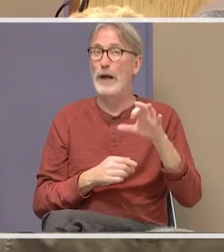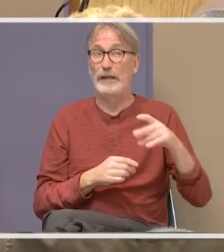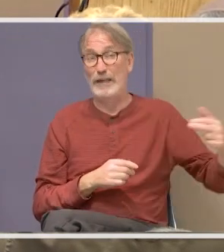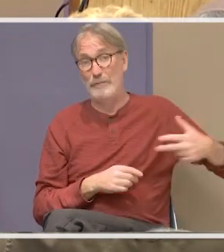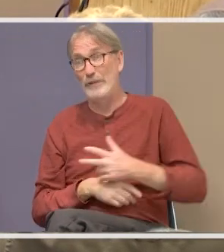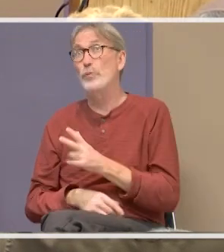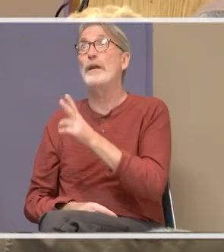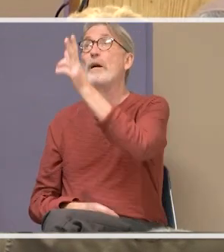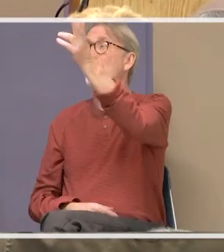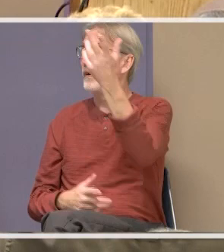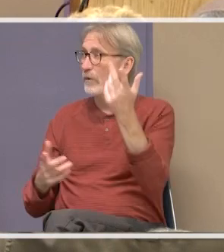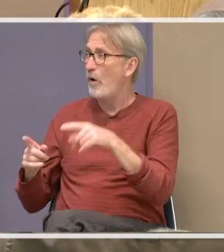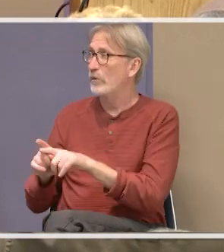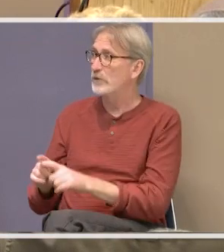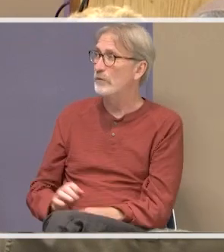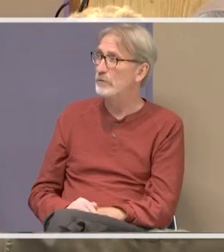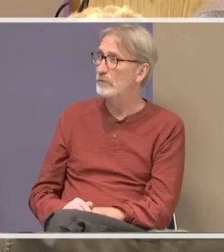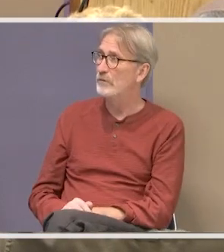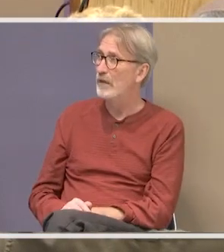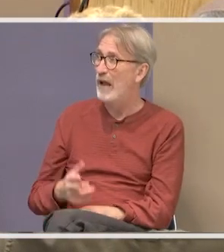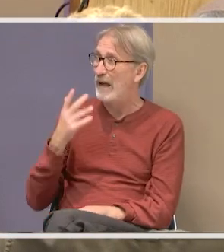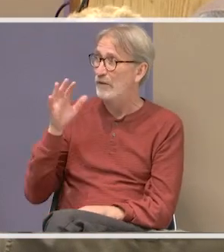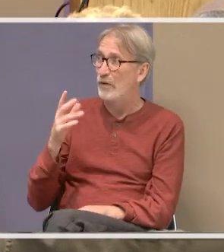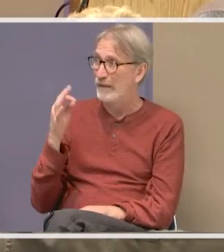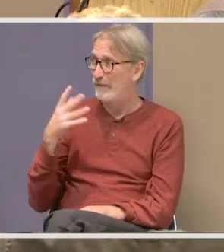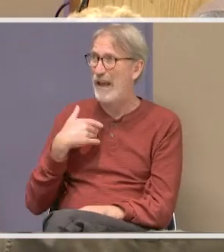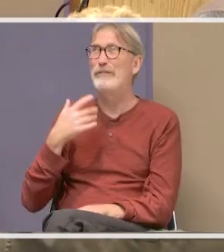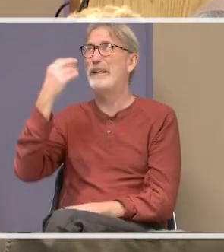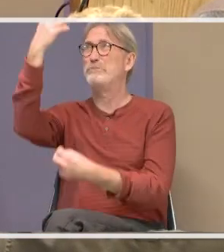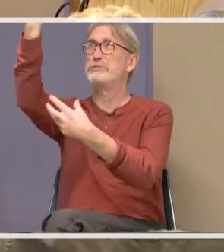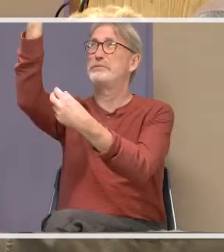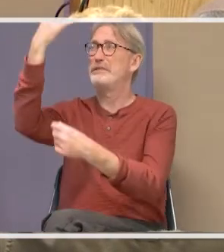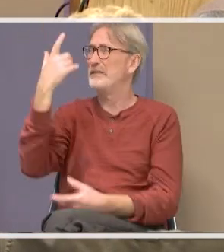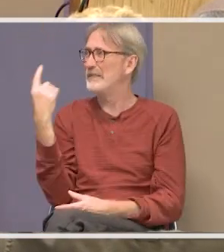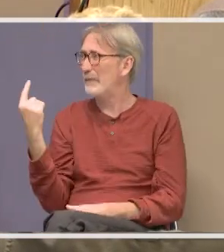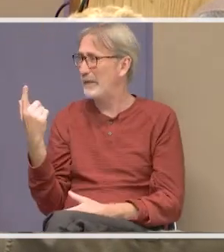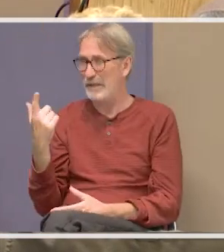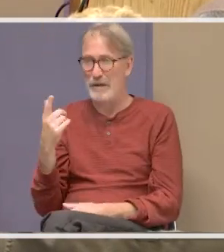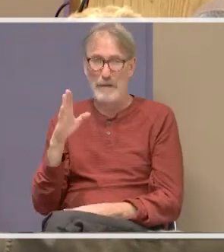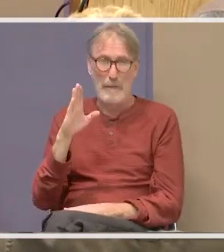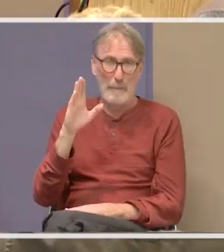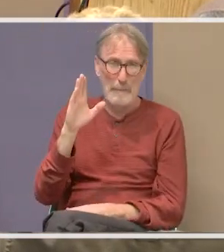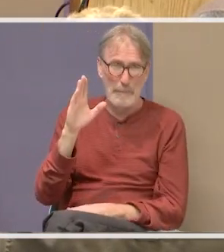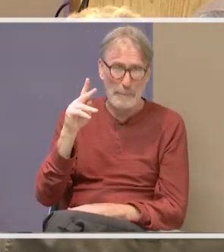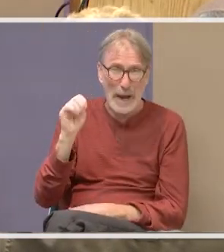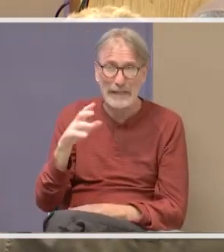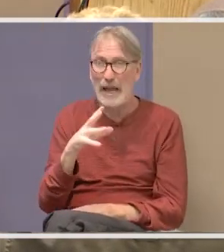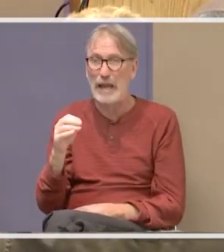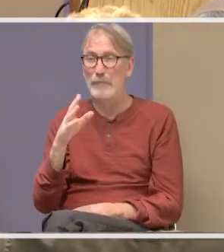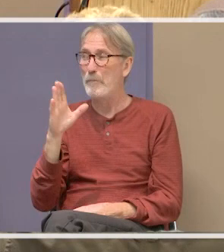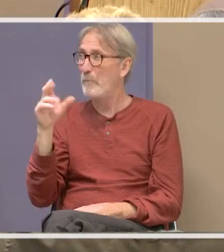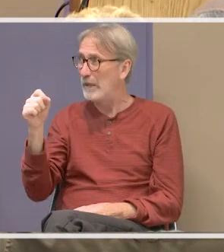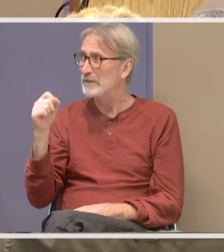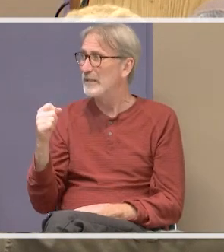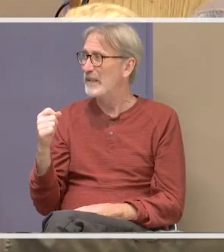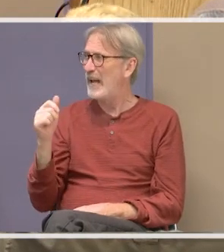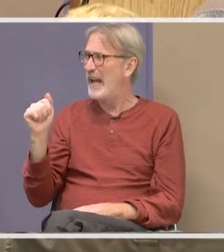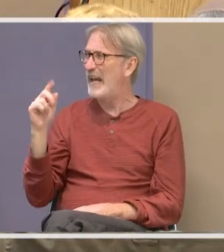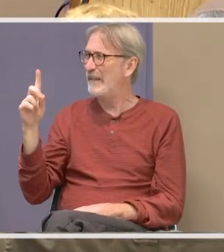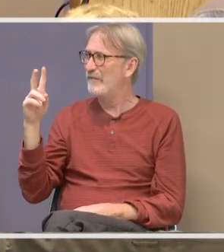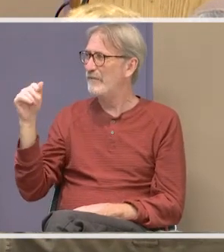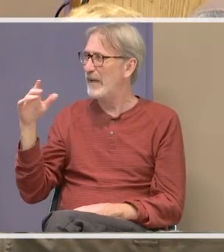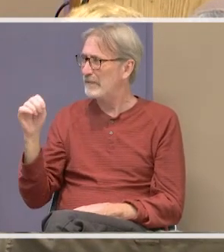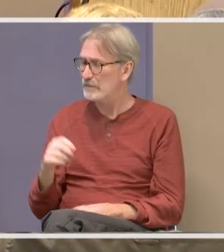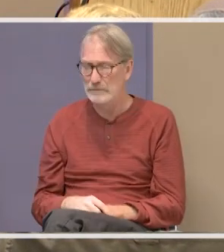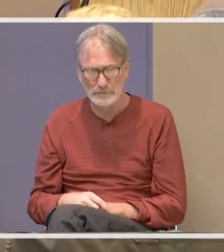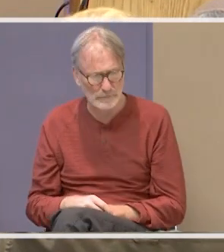well. I don't know if there's something like a bus and bike advance or something that could... I would need either a dedicated bus